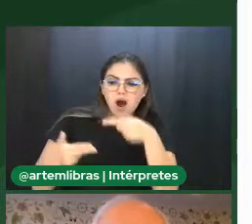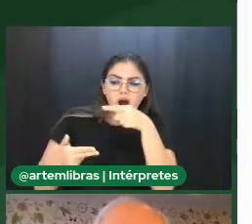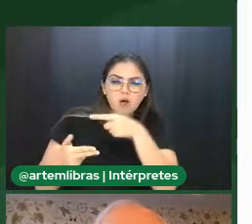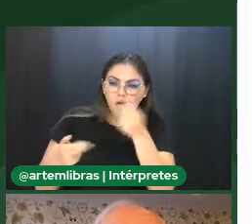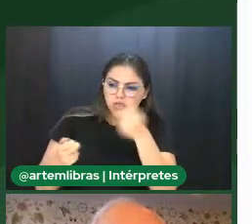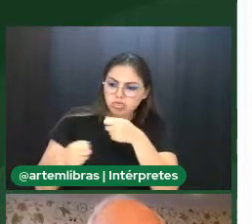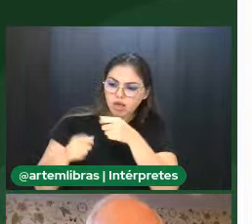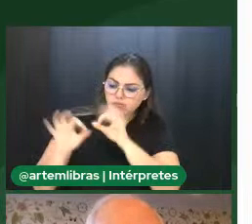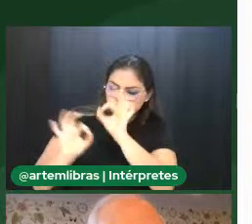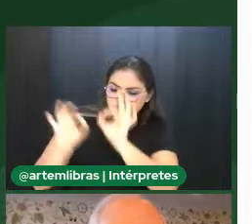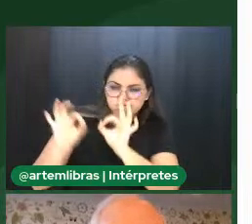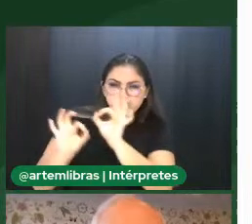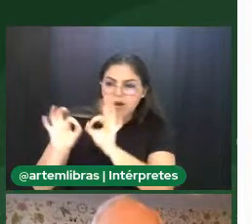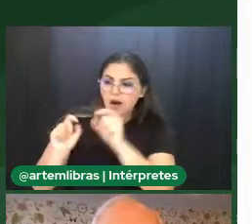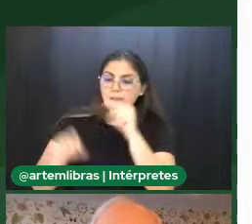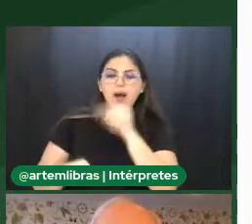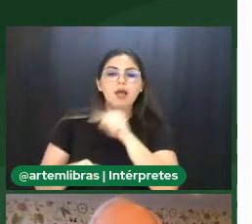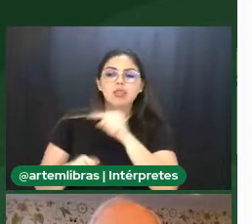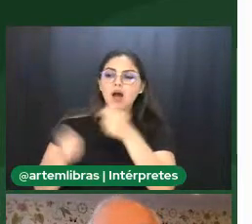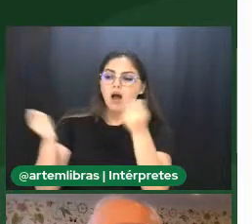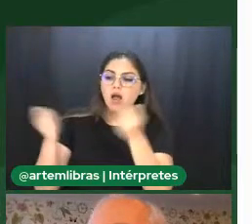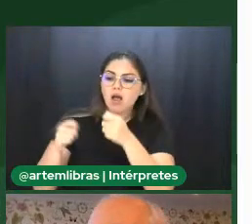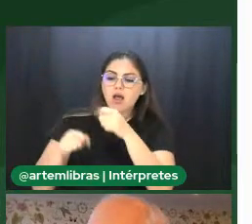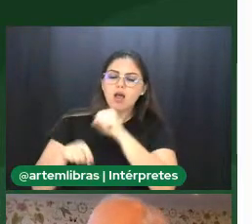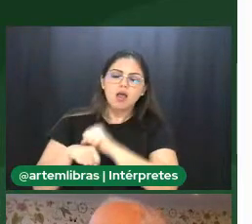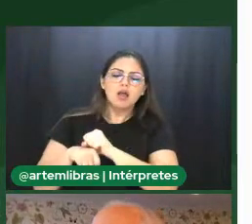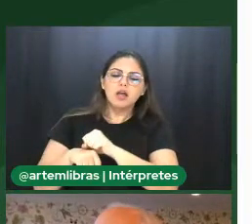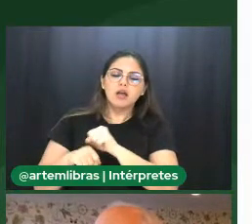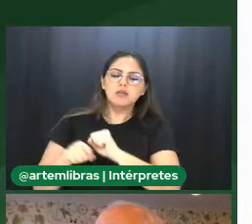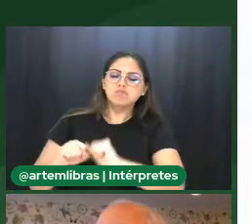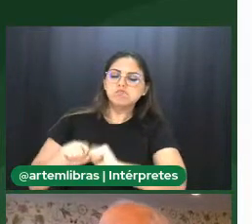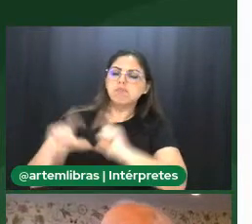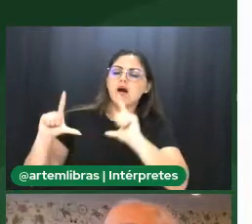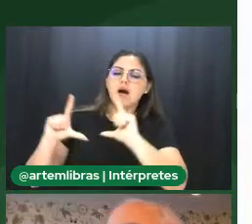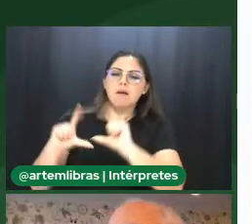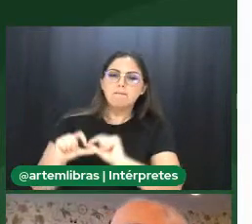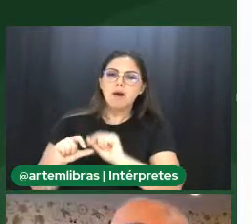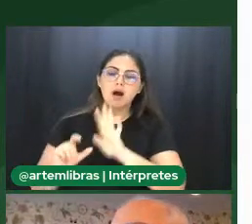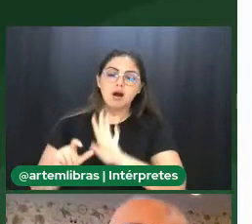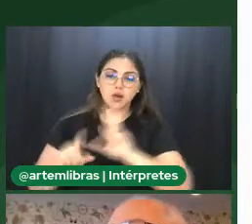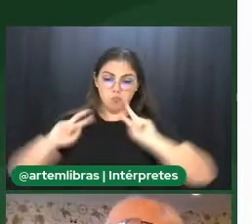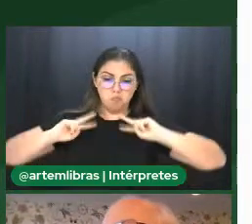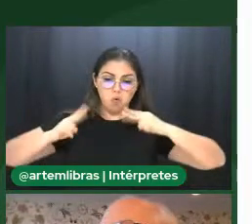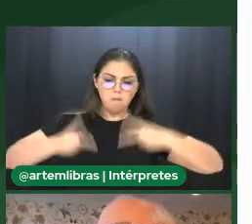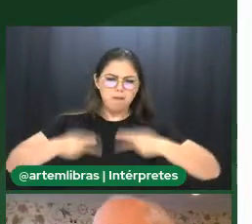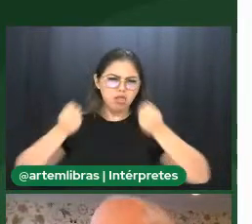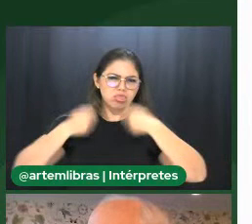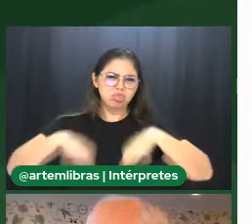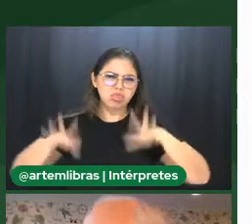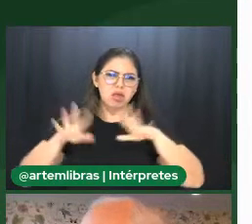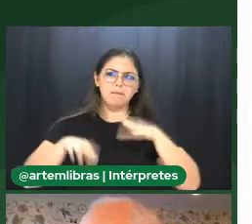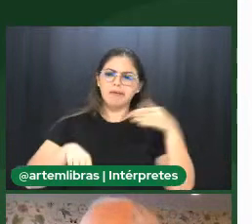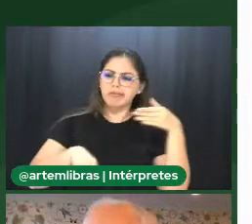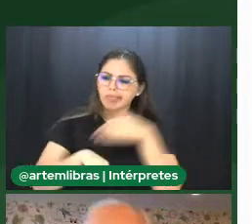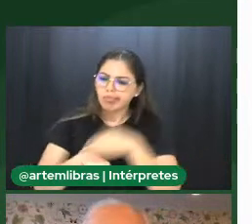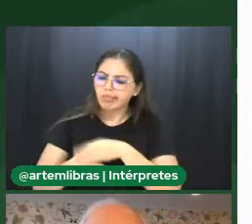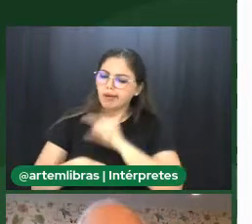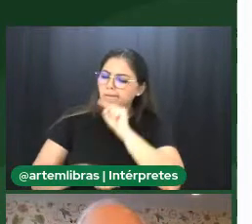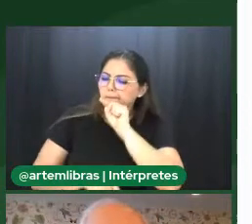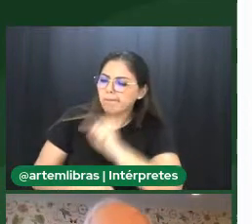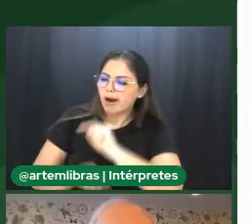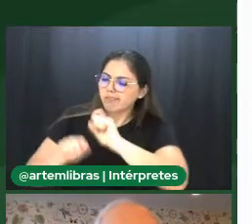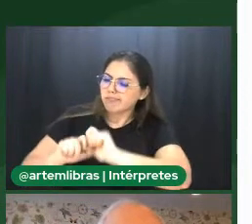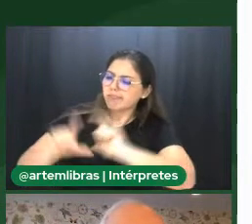or just the right the taste in the rice that you cook. Similarly, your dishwasher, clothes washers, and